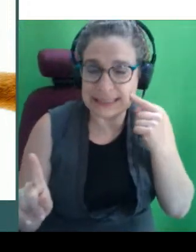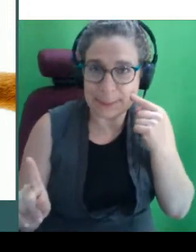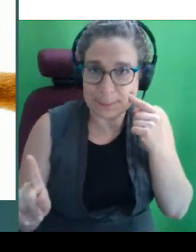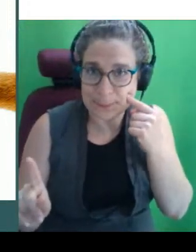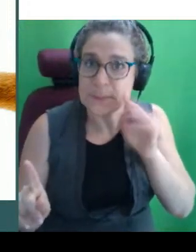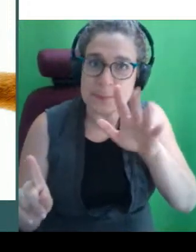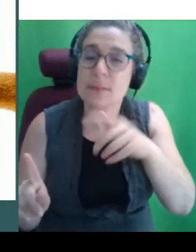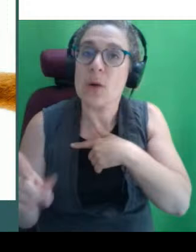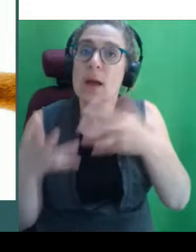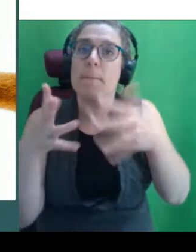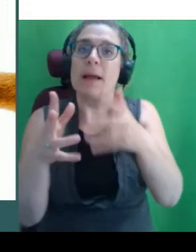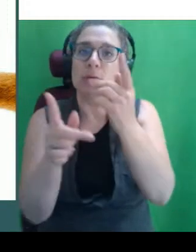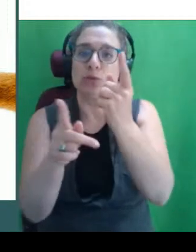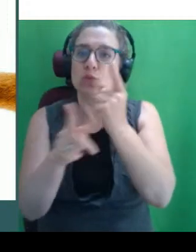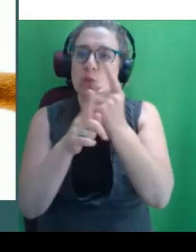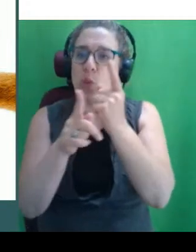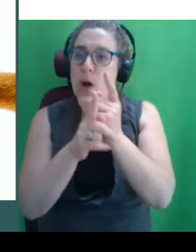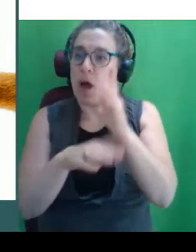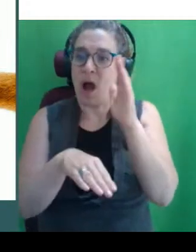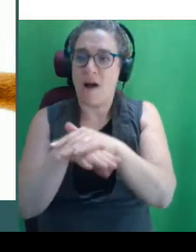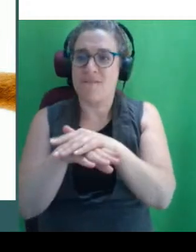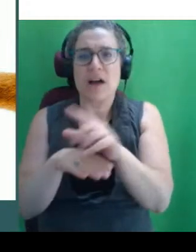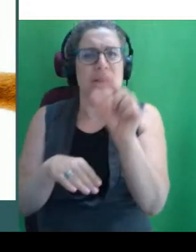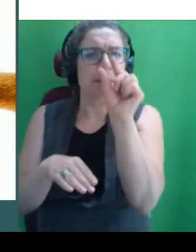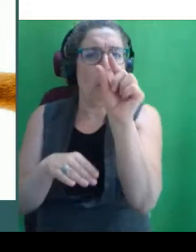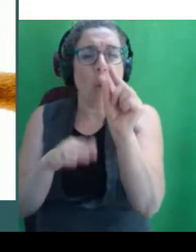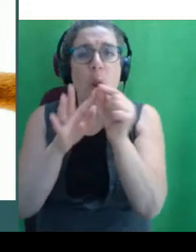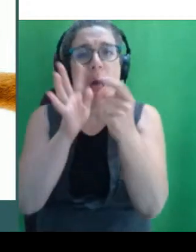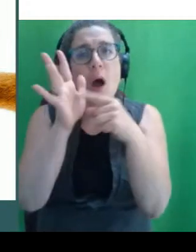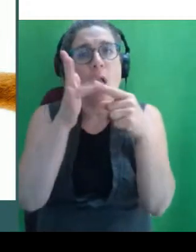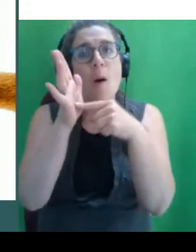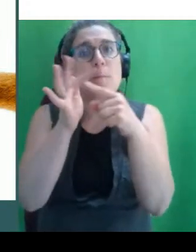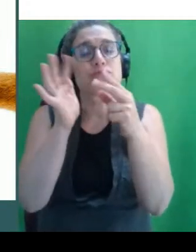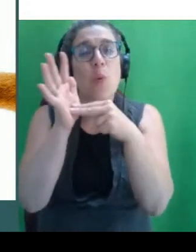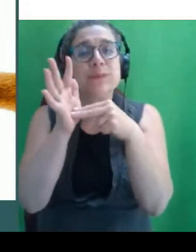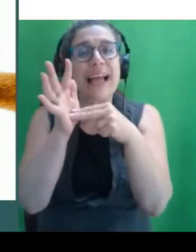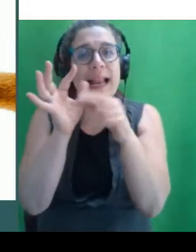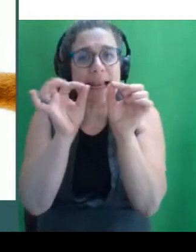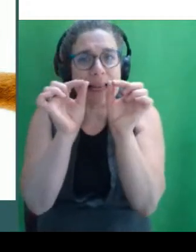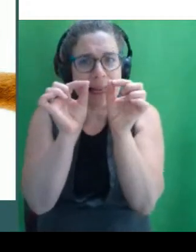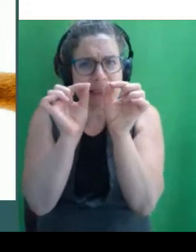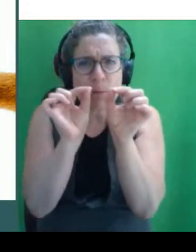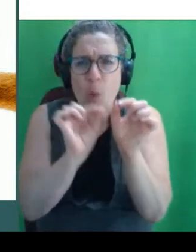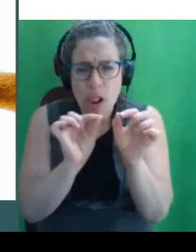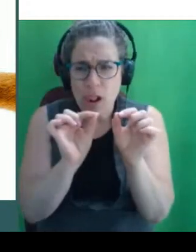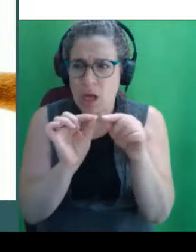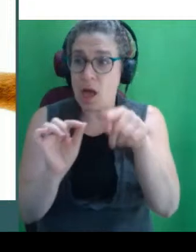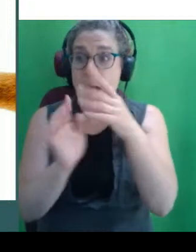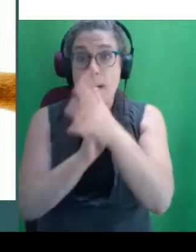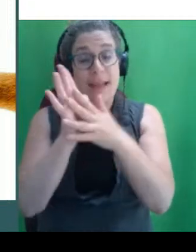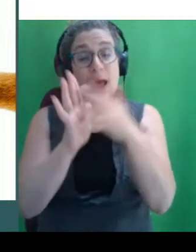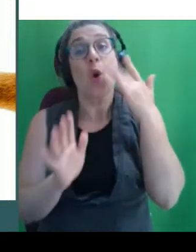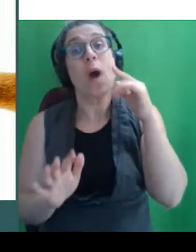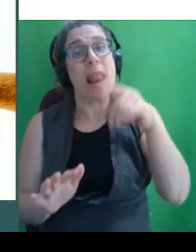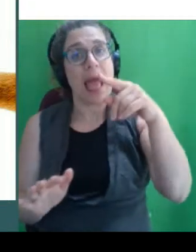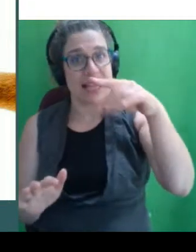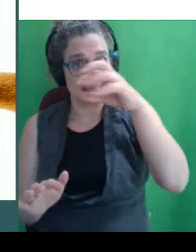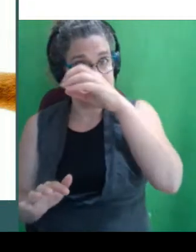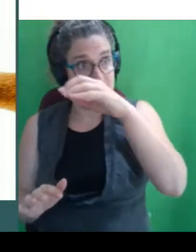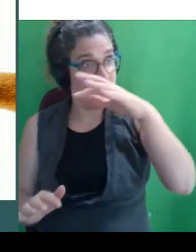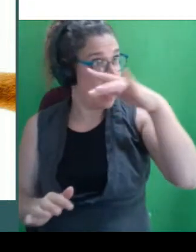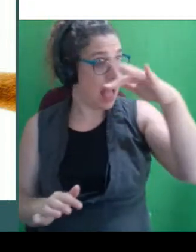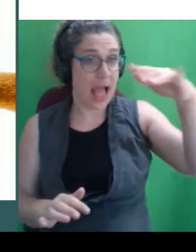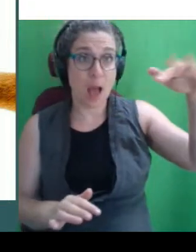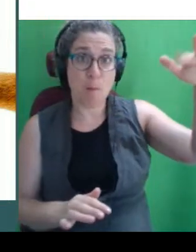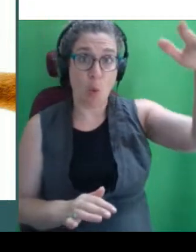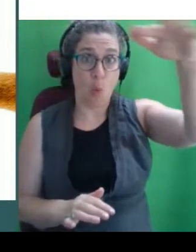very small protein structure, so that means that when it becomes airborne and it gets and it's breathed